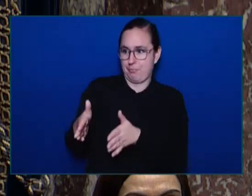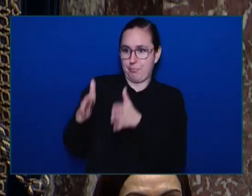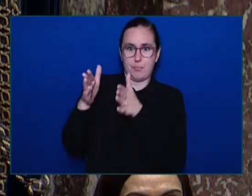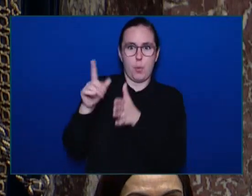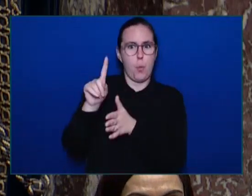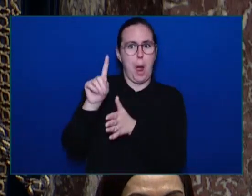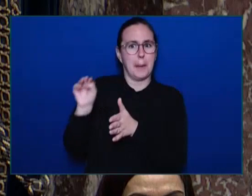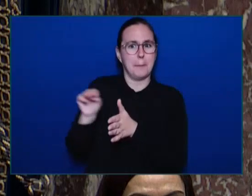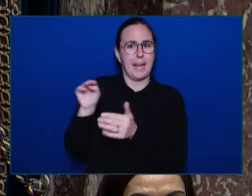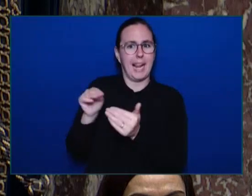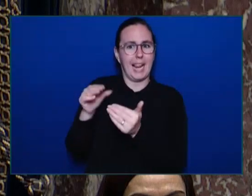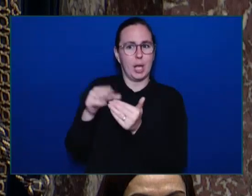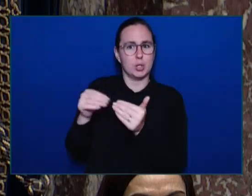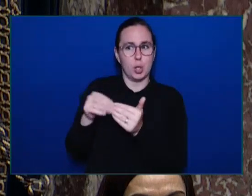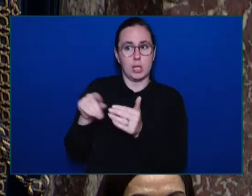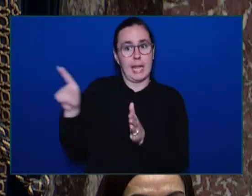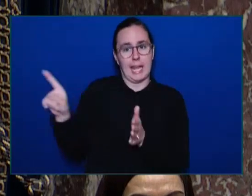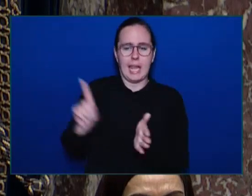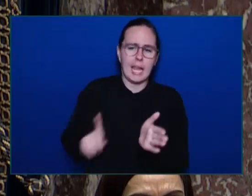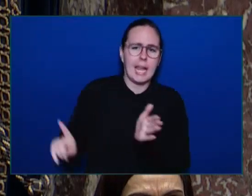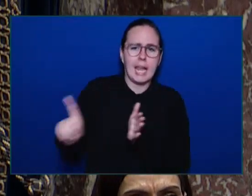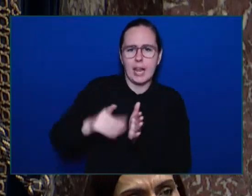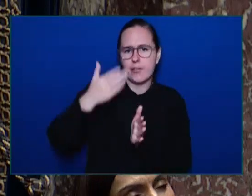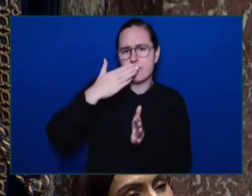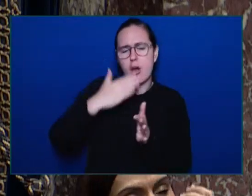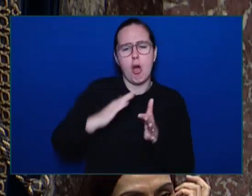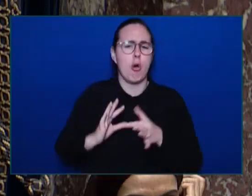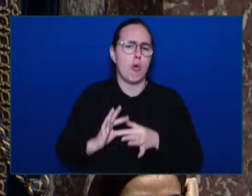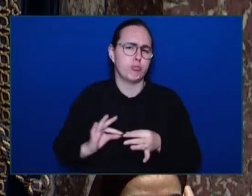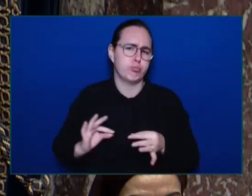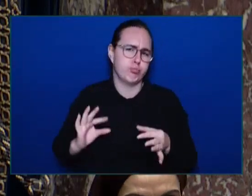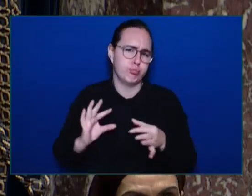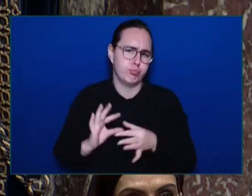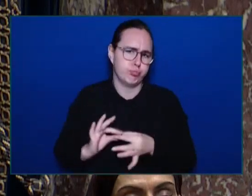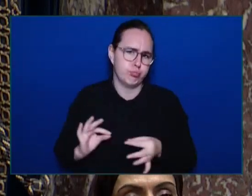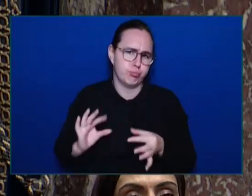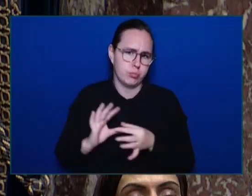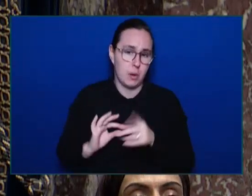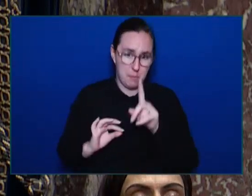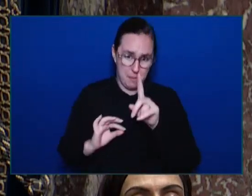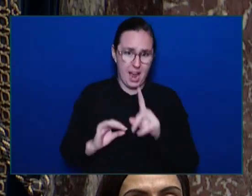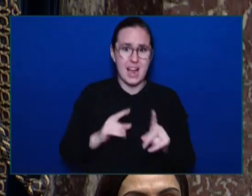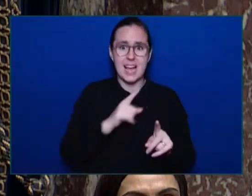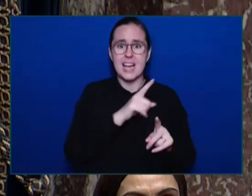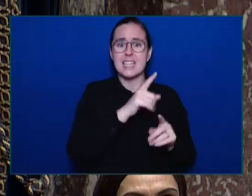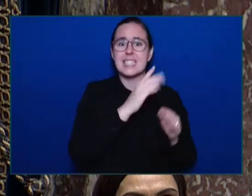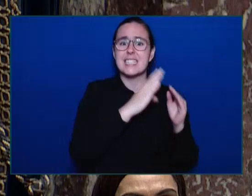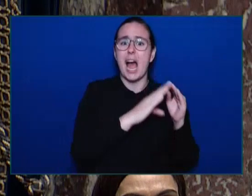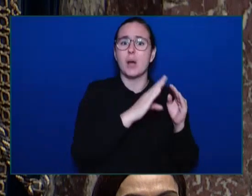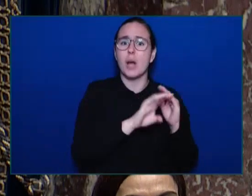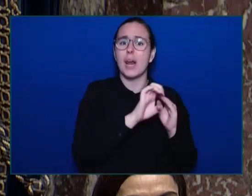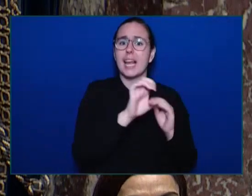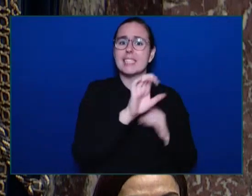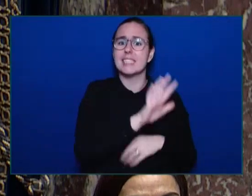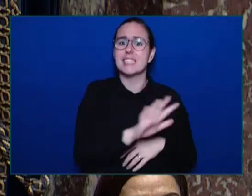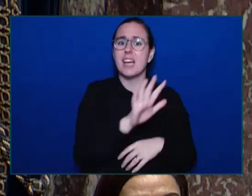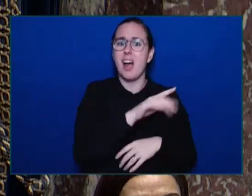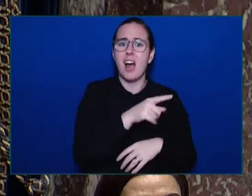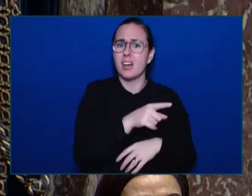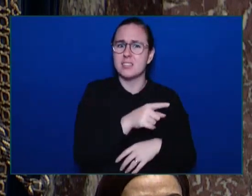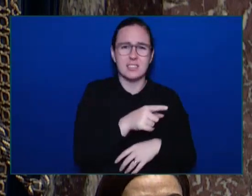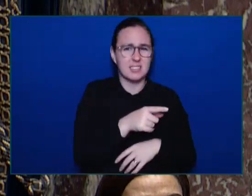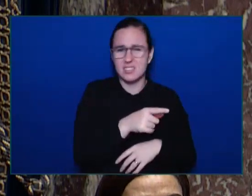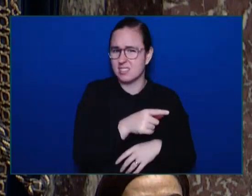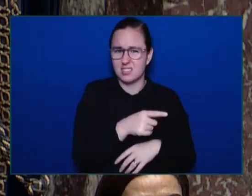ago, people's belongings were thrown in garbage trucks, street cameras were rendered inoperable, barricades were put